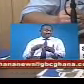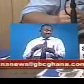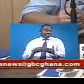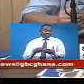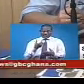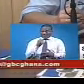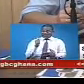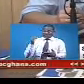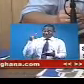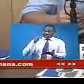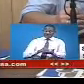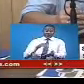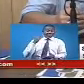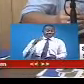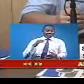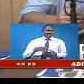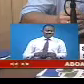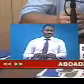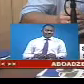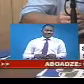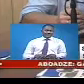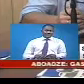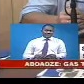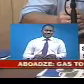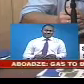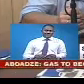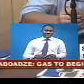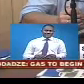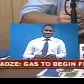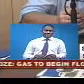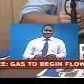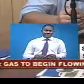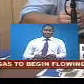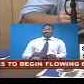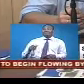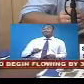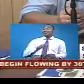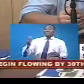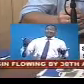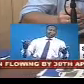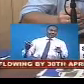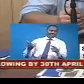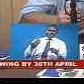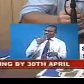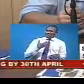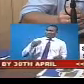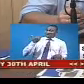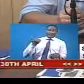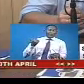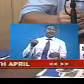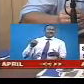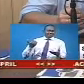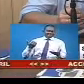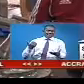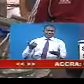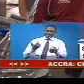check from the Ghana Tennis Association and from Interplast. Besides, of course, the recognition of being the best tennis